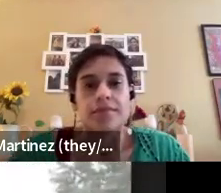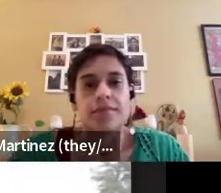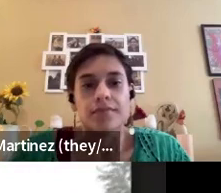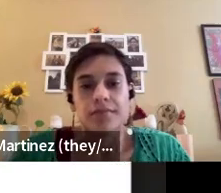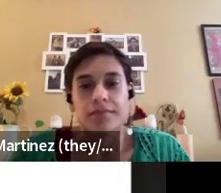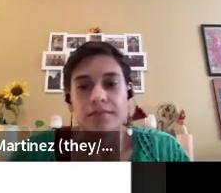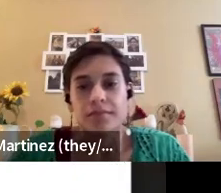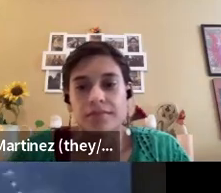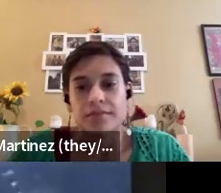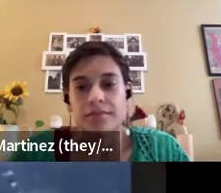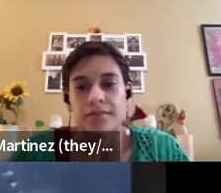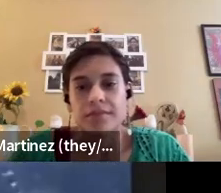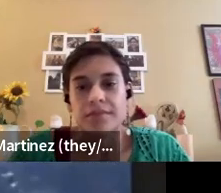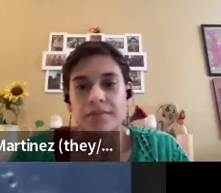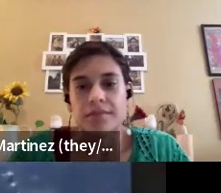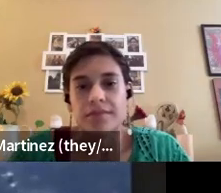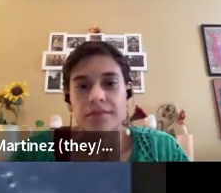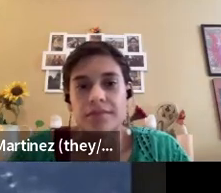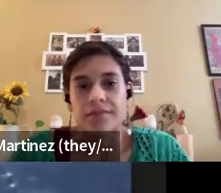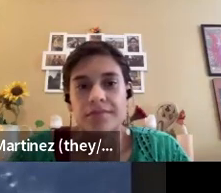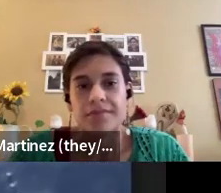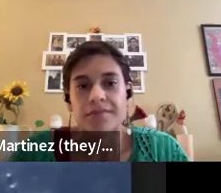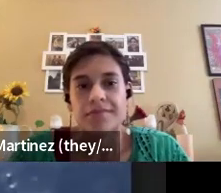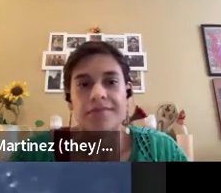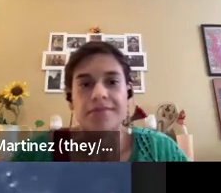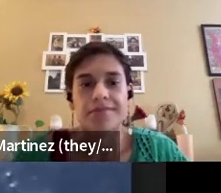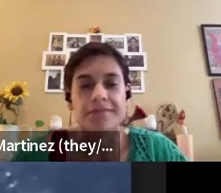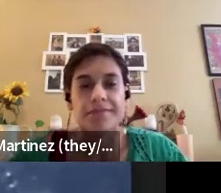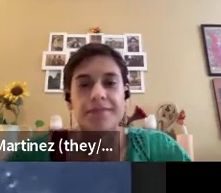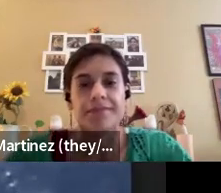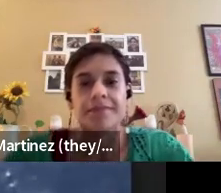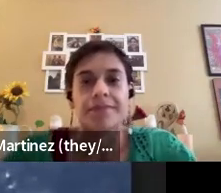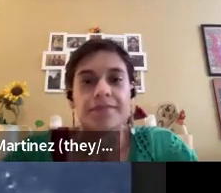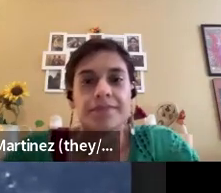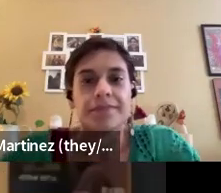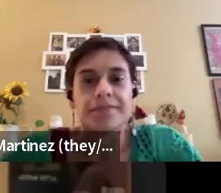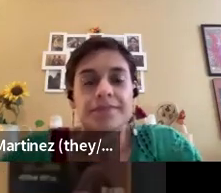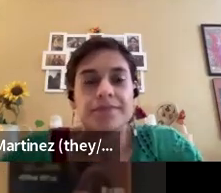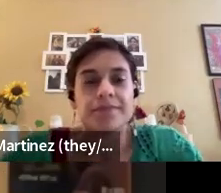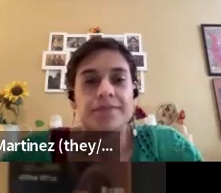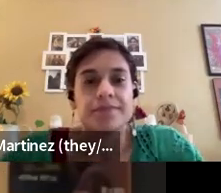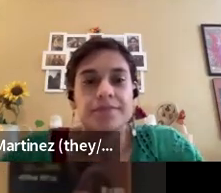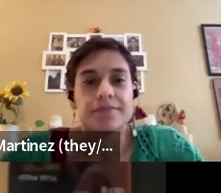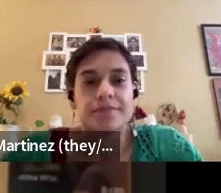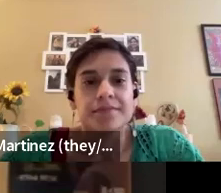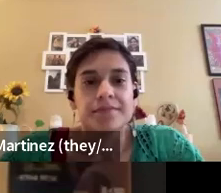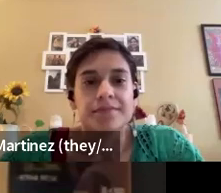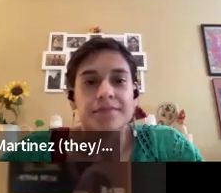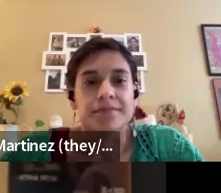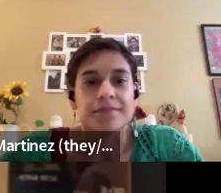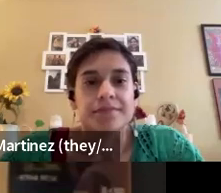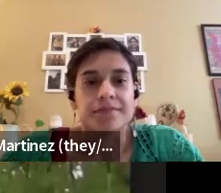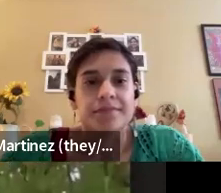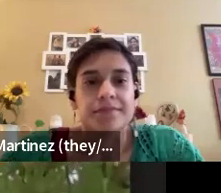systems fragment the self, and thinking through what does it mean to